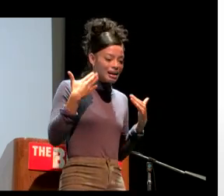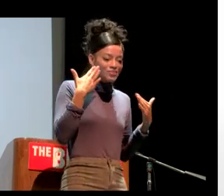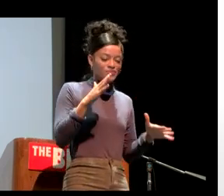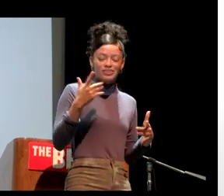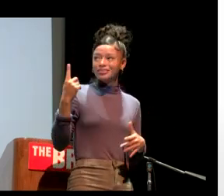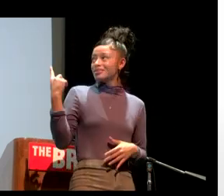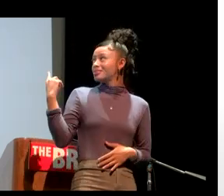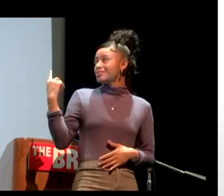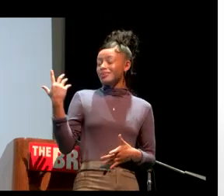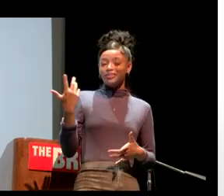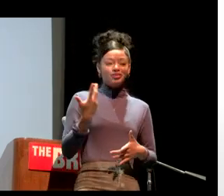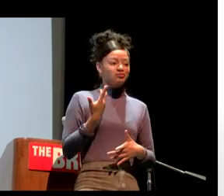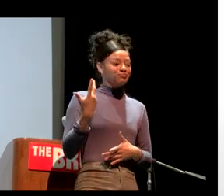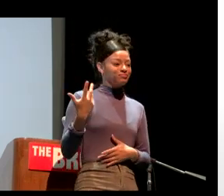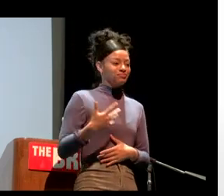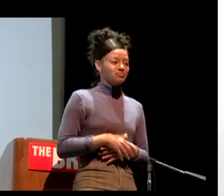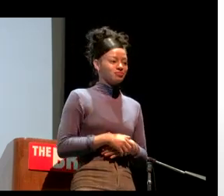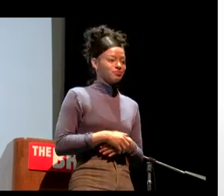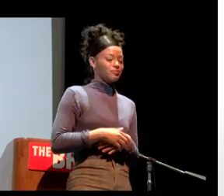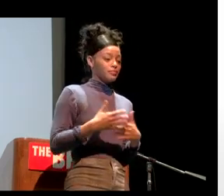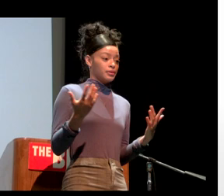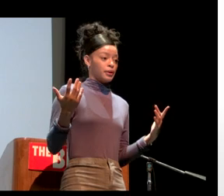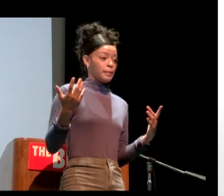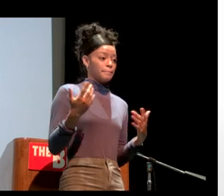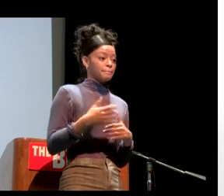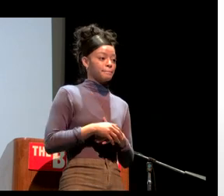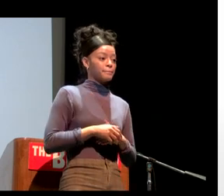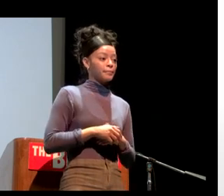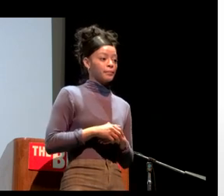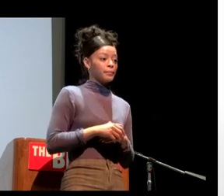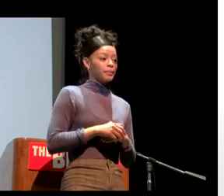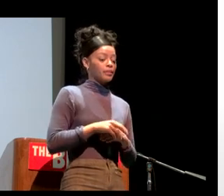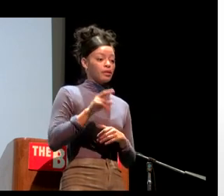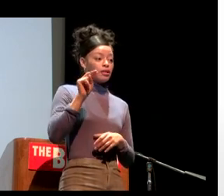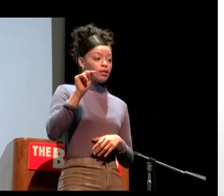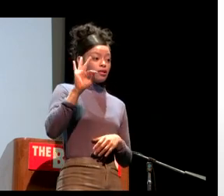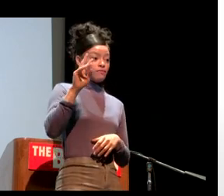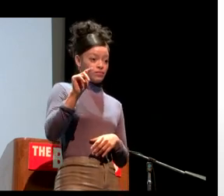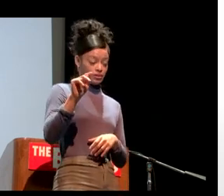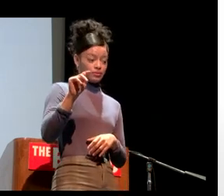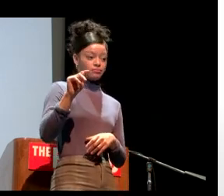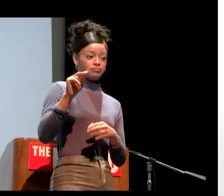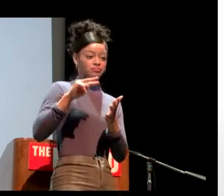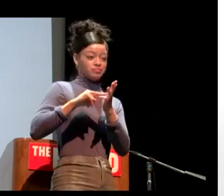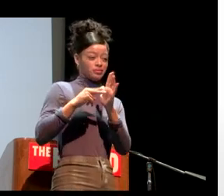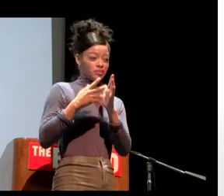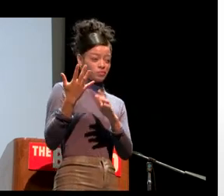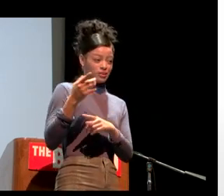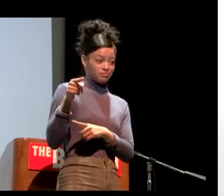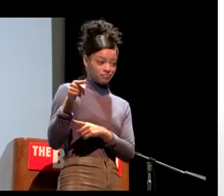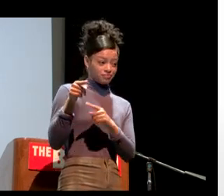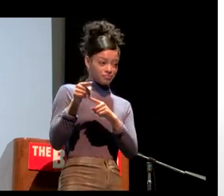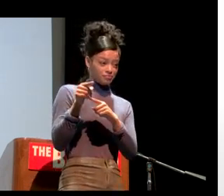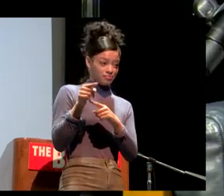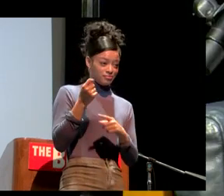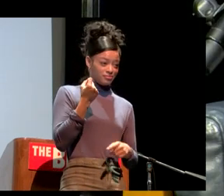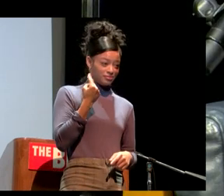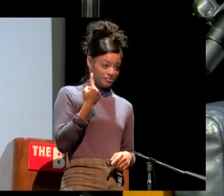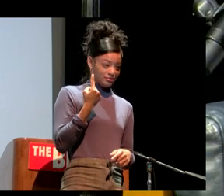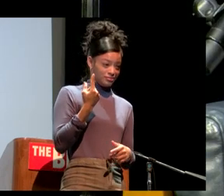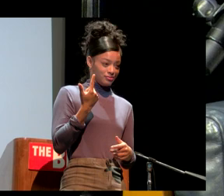I think I understand what an NFT is, and I think I understand what a blockchain is,